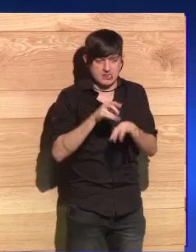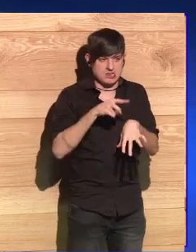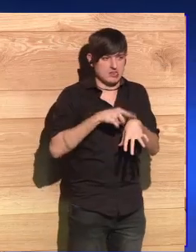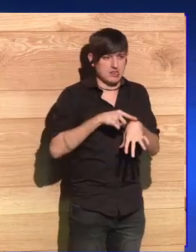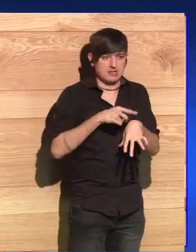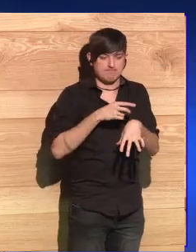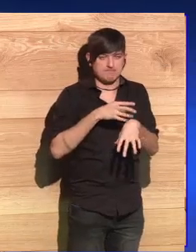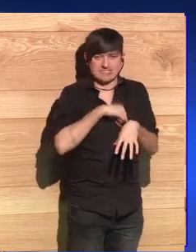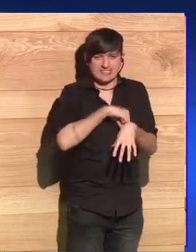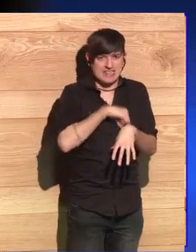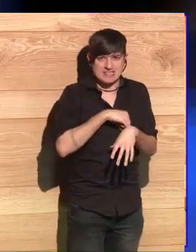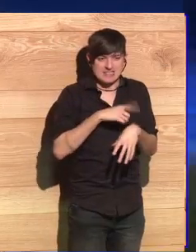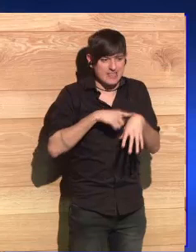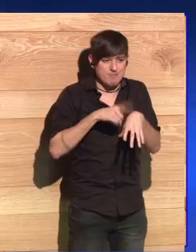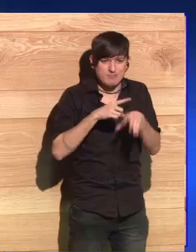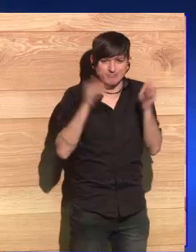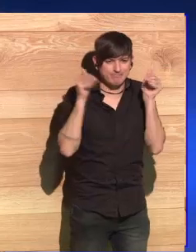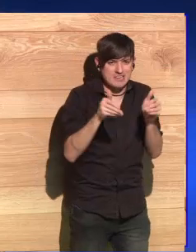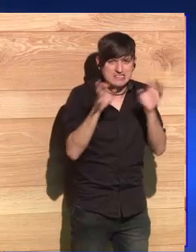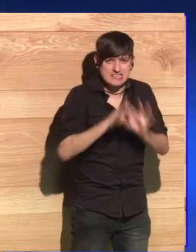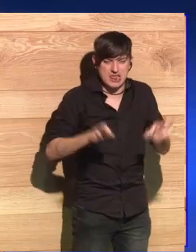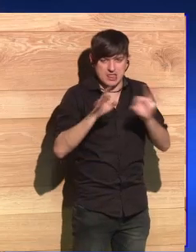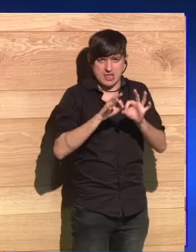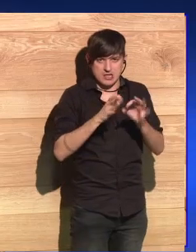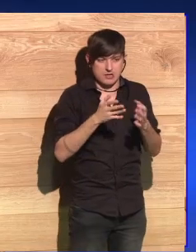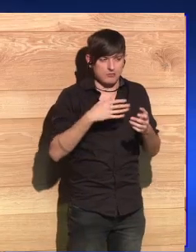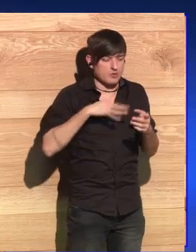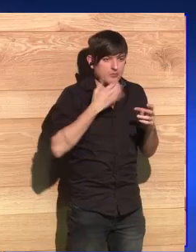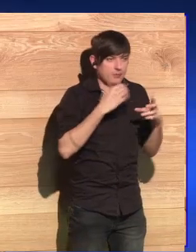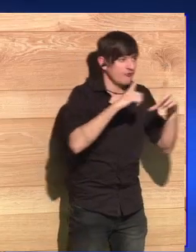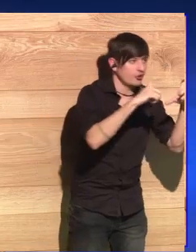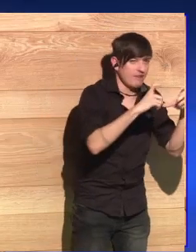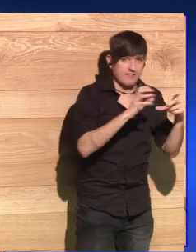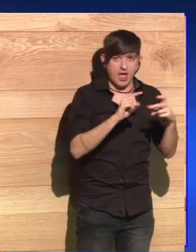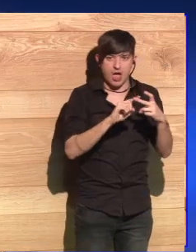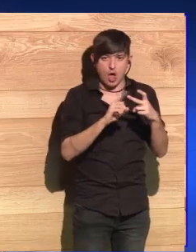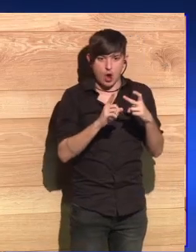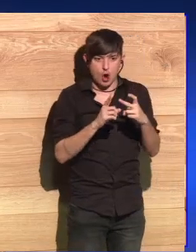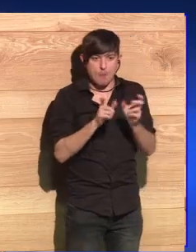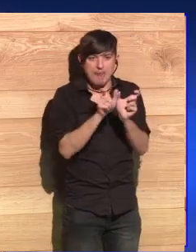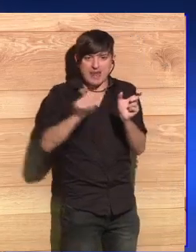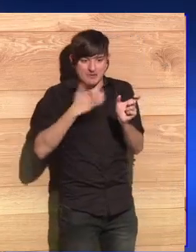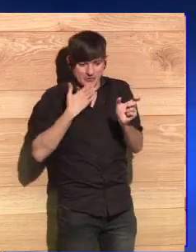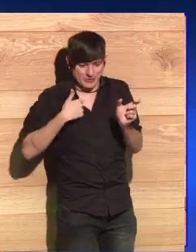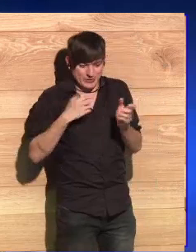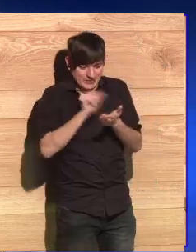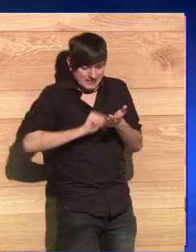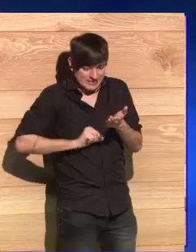photography or in words. But it was so glamorous in Tribeca in the